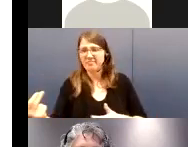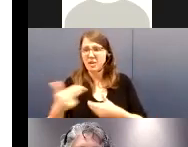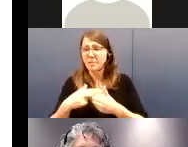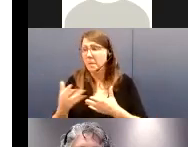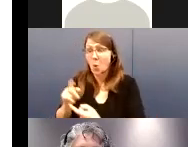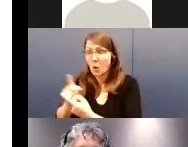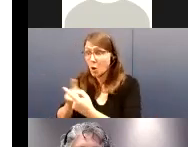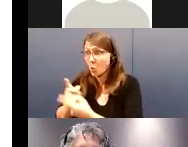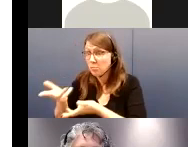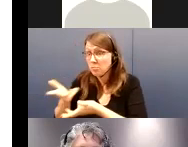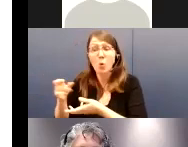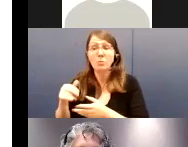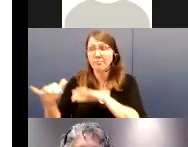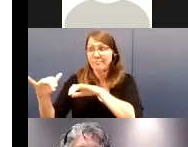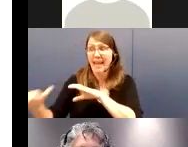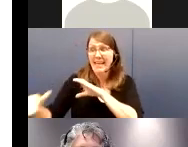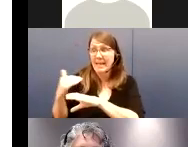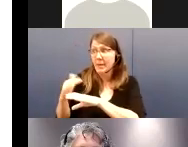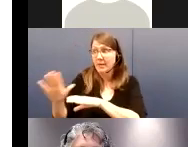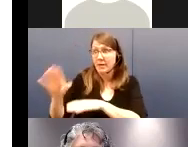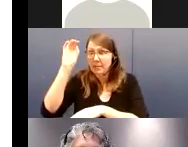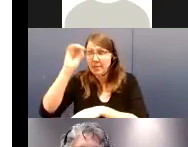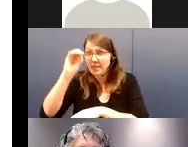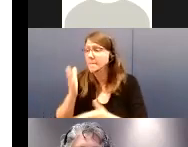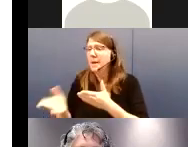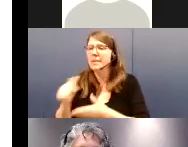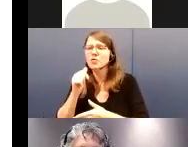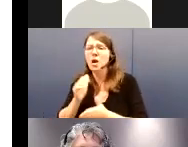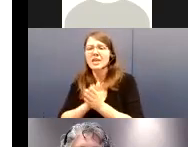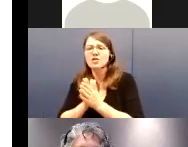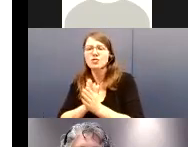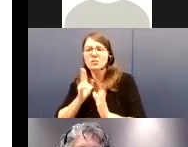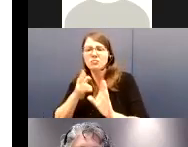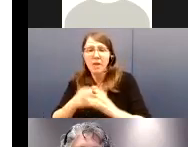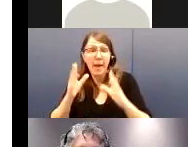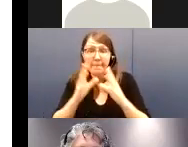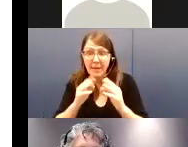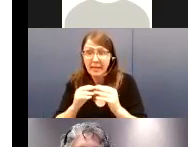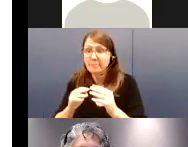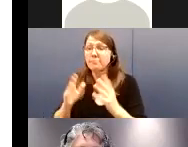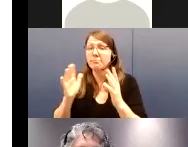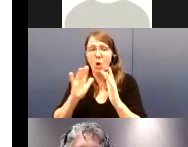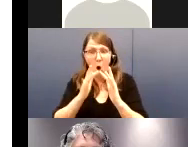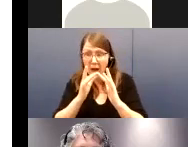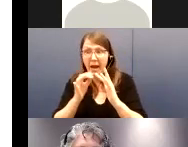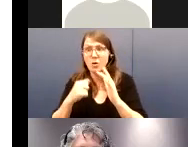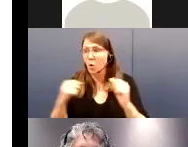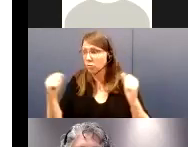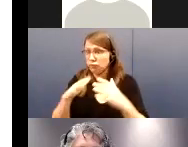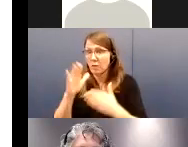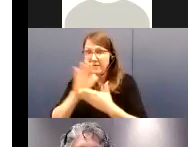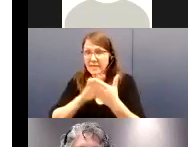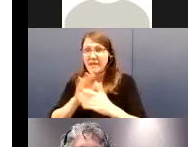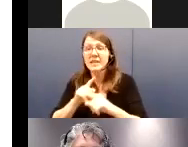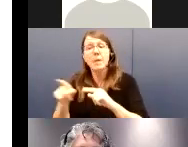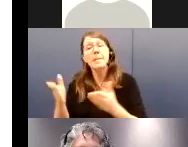with their interests. Maybe they don't want to participate in a meeting, an online, a face-to-face meeting, but they're happy to send me an email or write